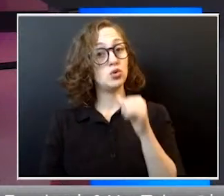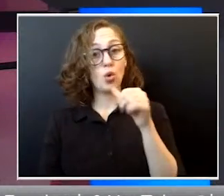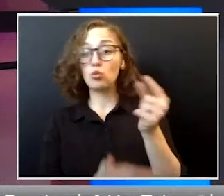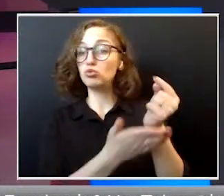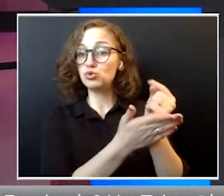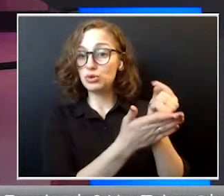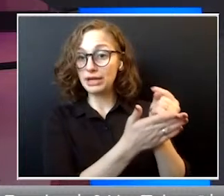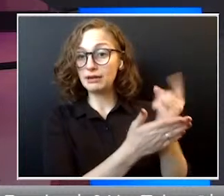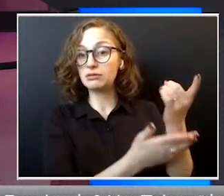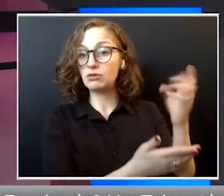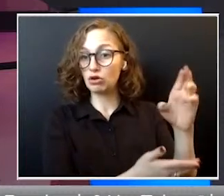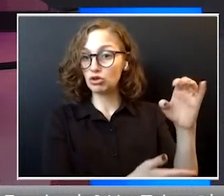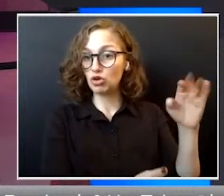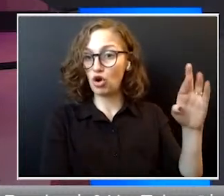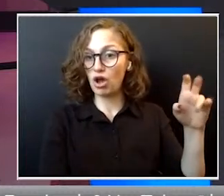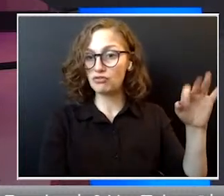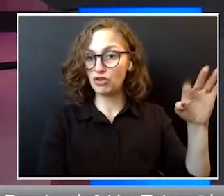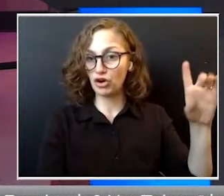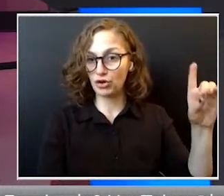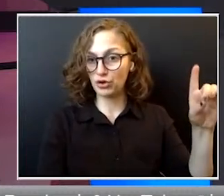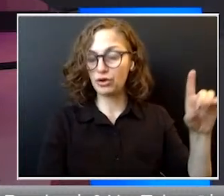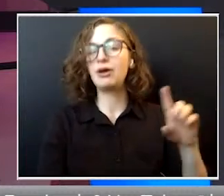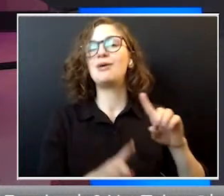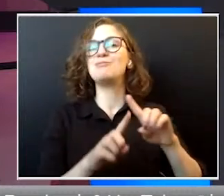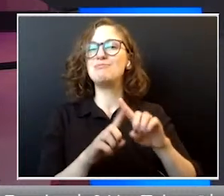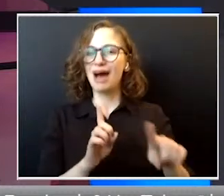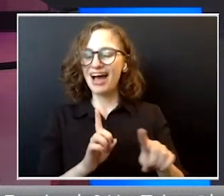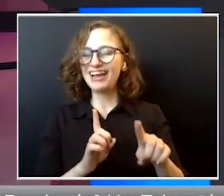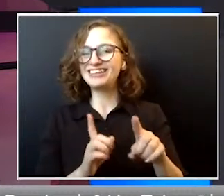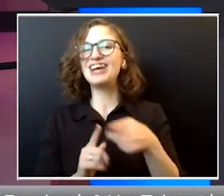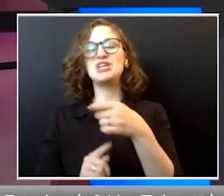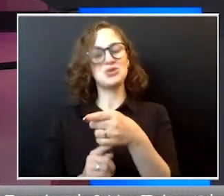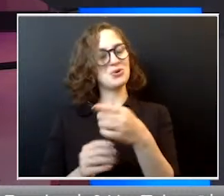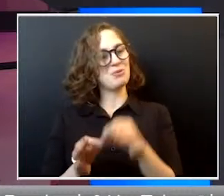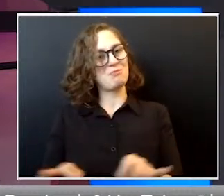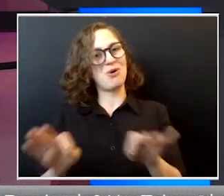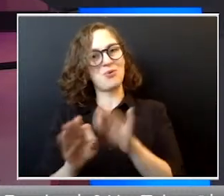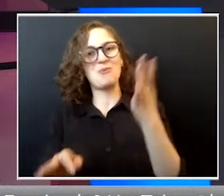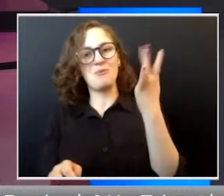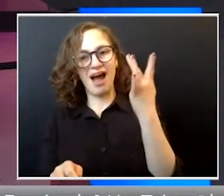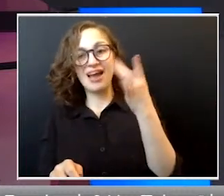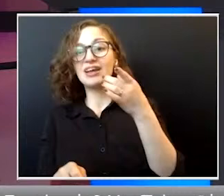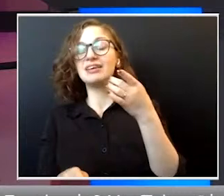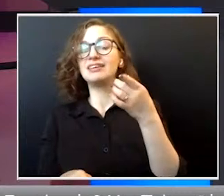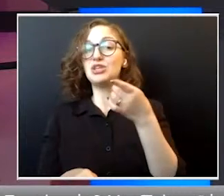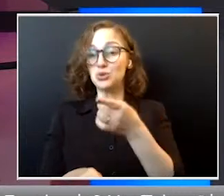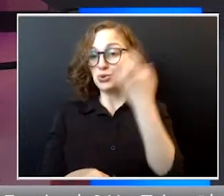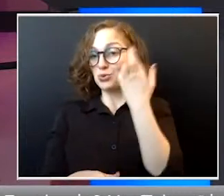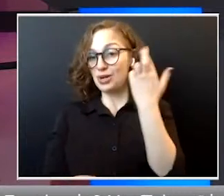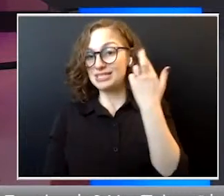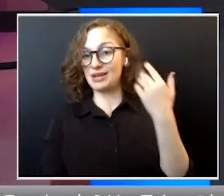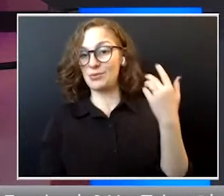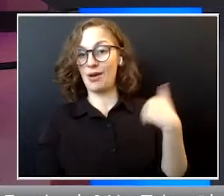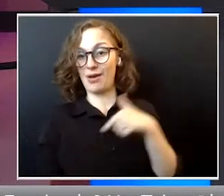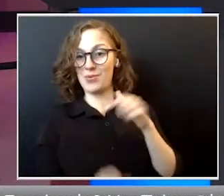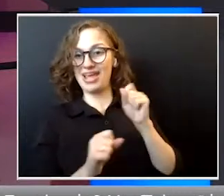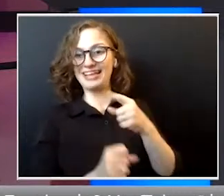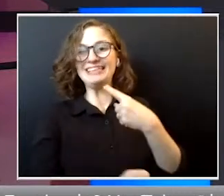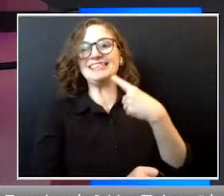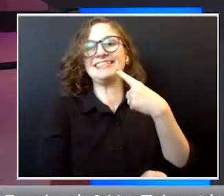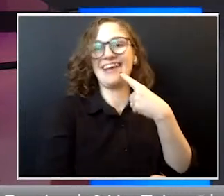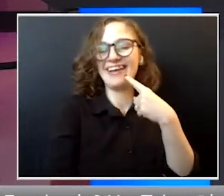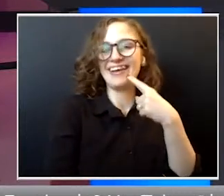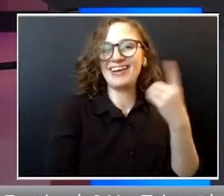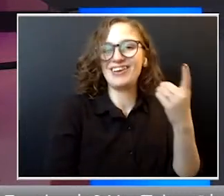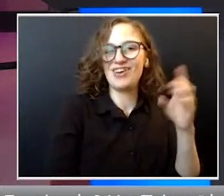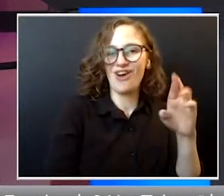because you're the reason we have the honor of saying Dr. Crawford is one of our surgeons here. So we're going to get that in just a moment, how you brought him to his dream